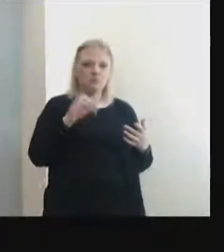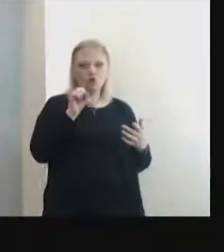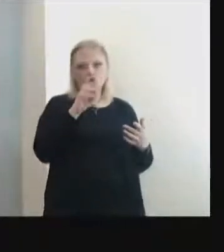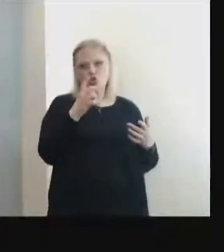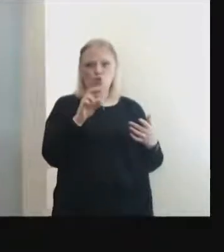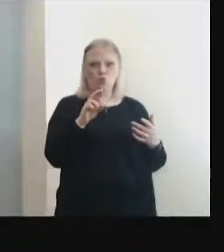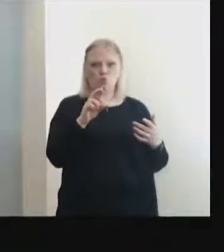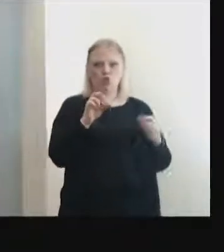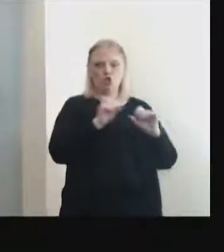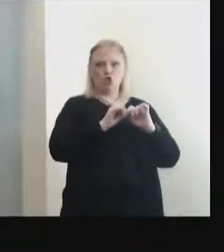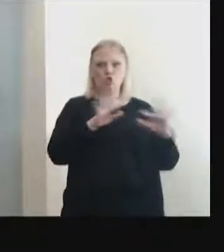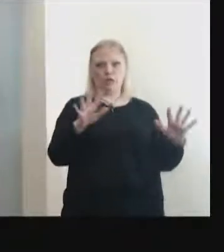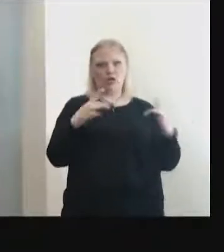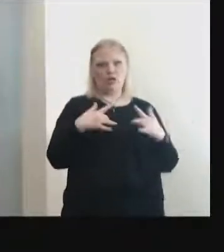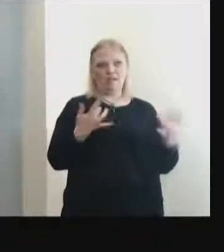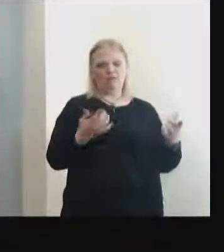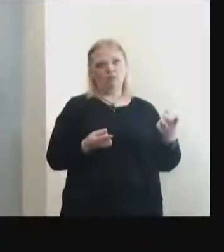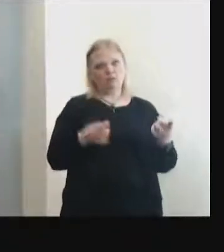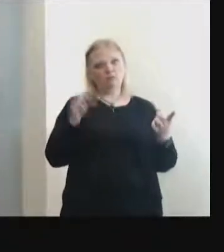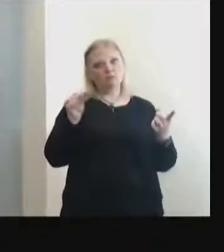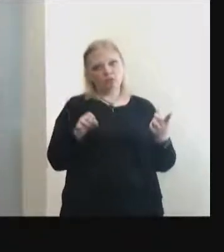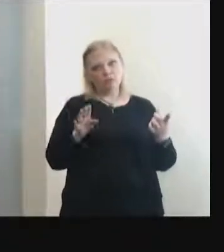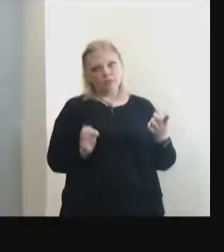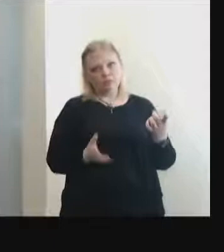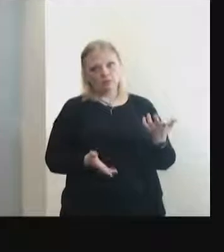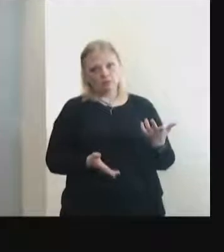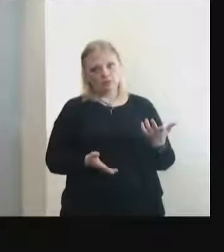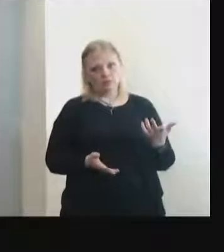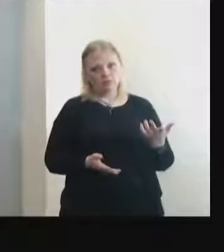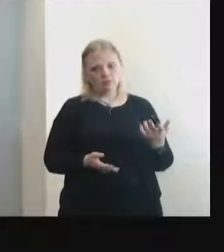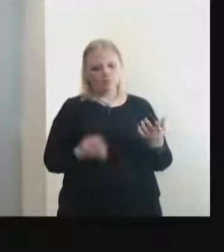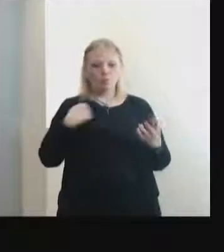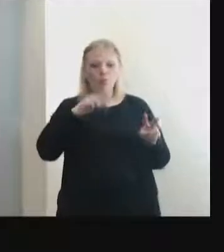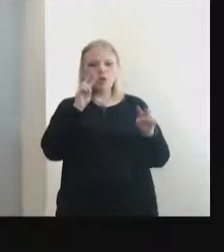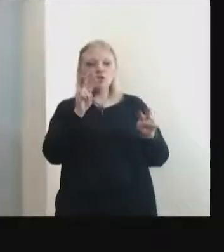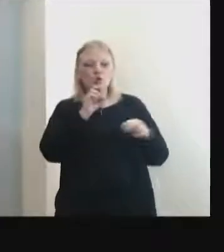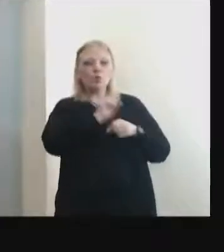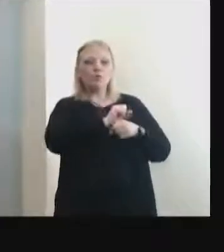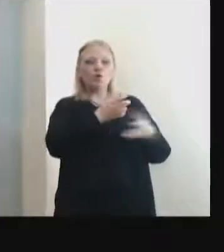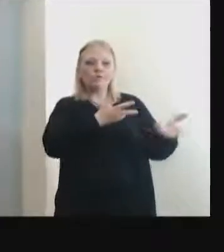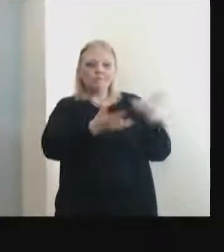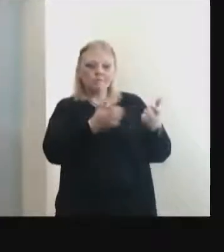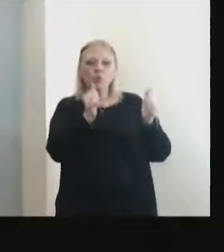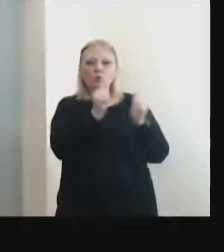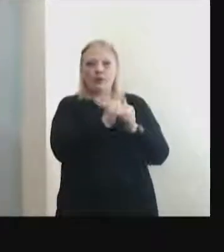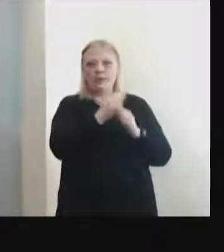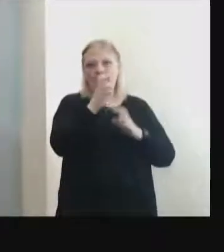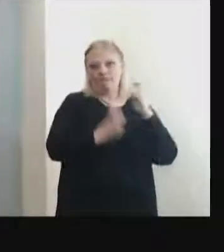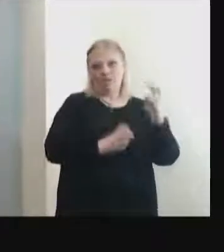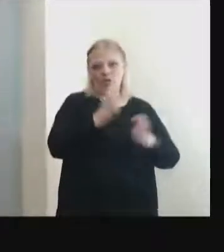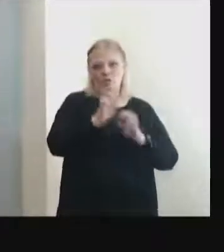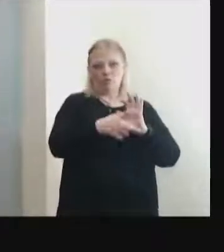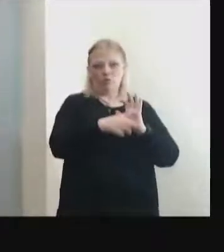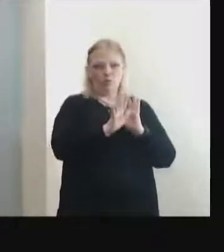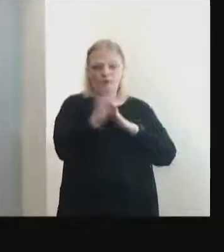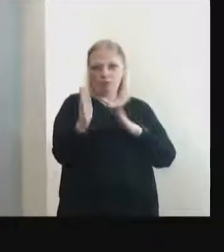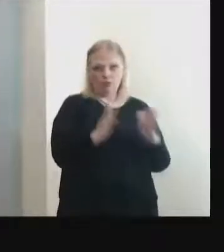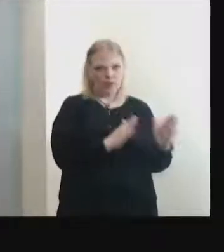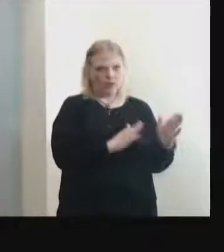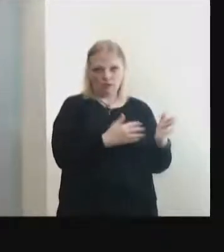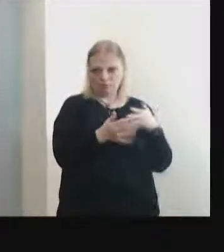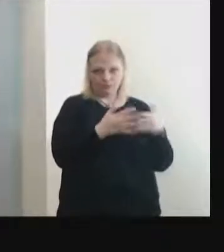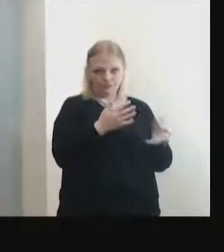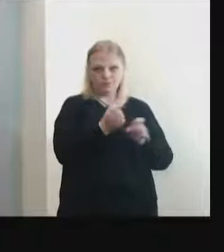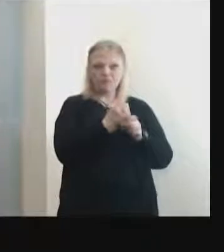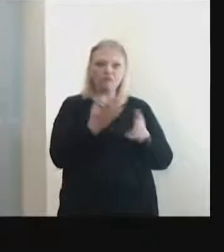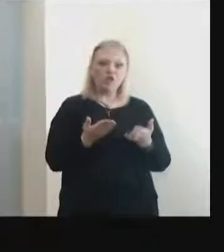event if it wasn't done properly. So we look forward to working with the fair, reviewing whatever plans they have,